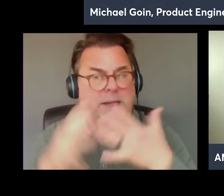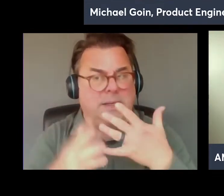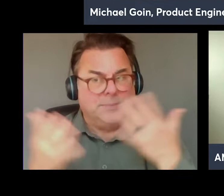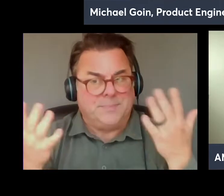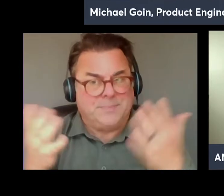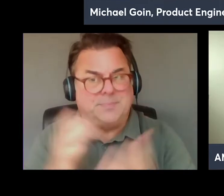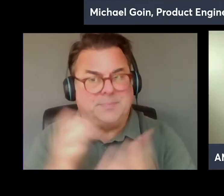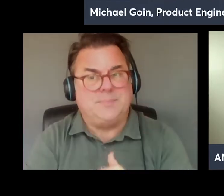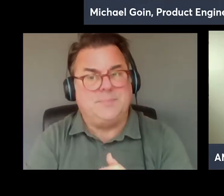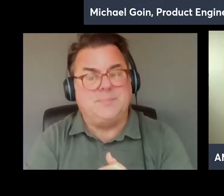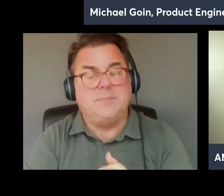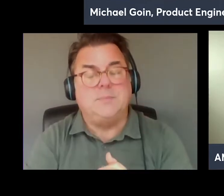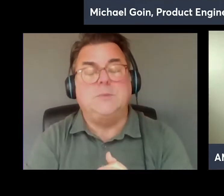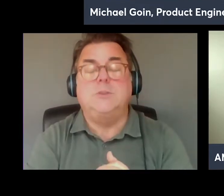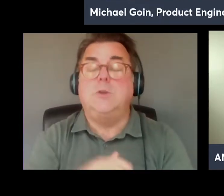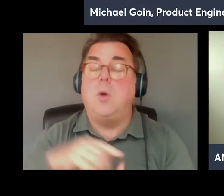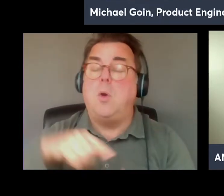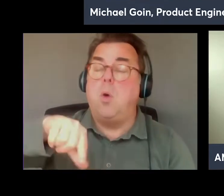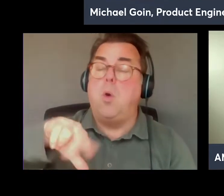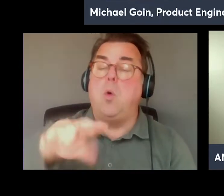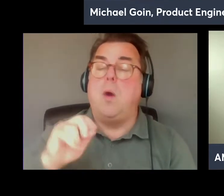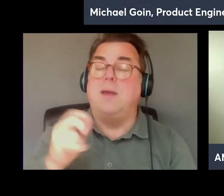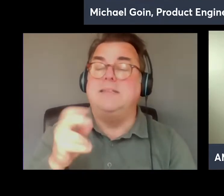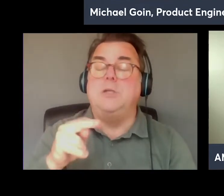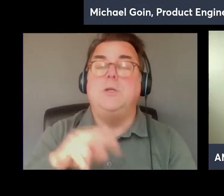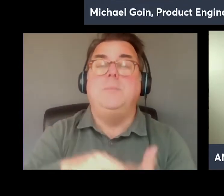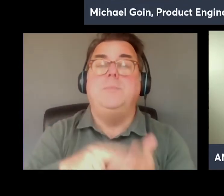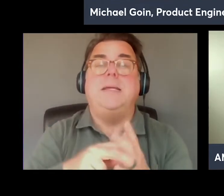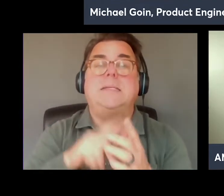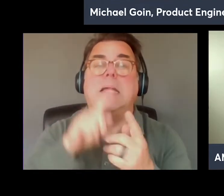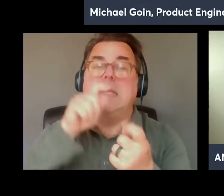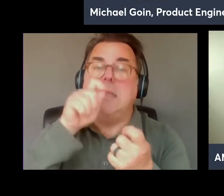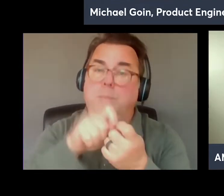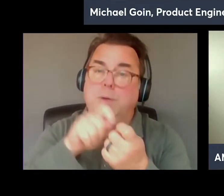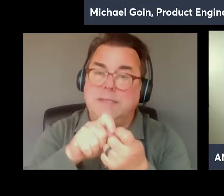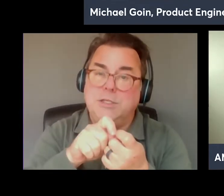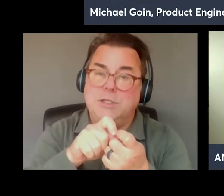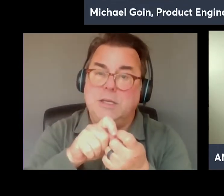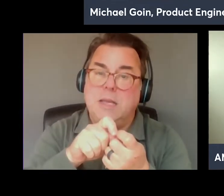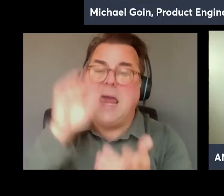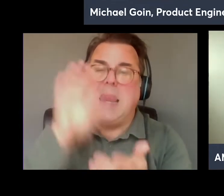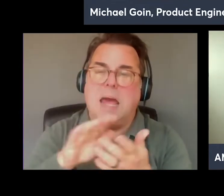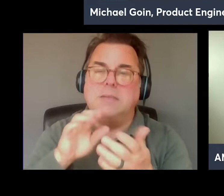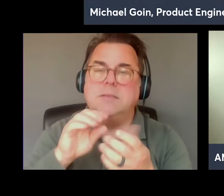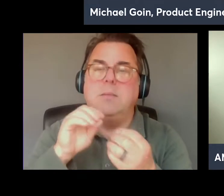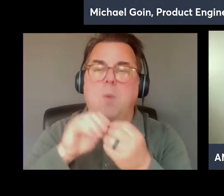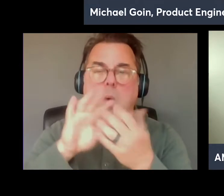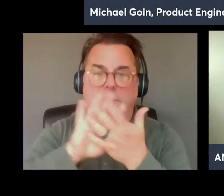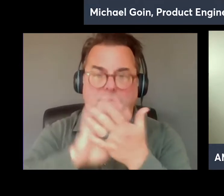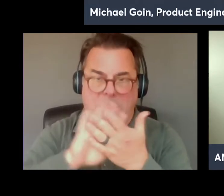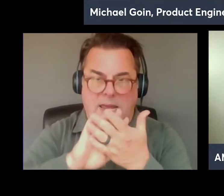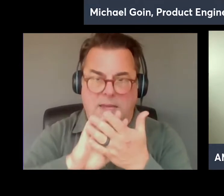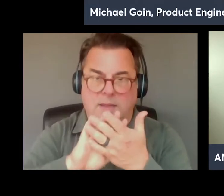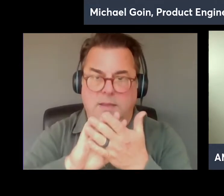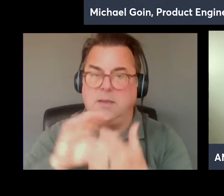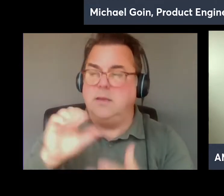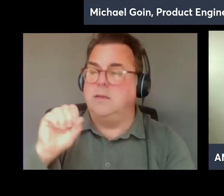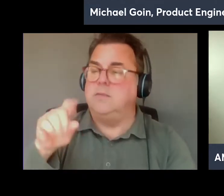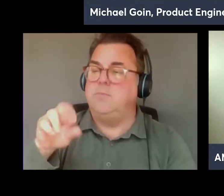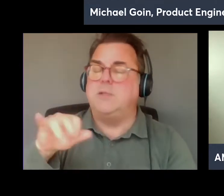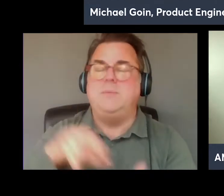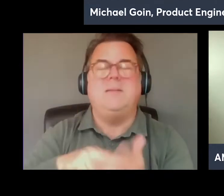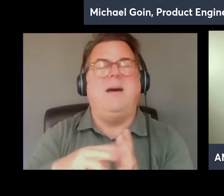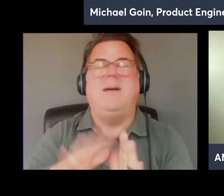Right, quantization is reducing the precision of all of your parameters, and sparsity is taking advantage of you just have too many